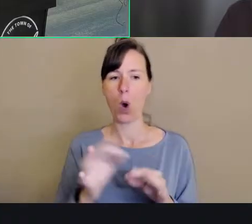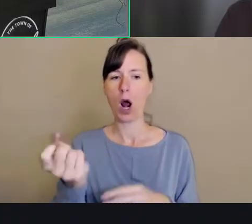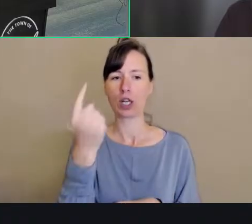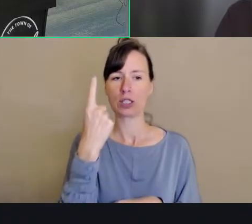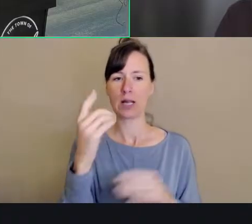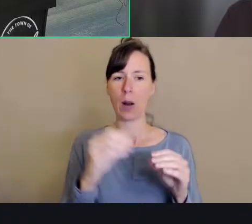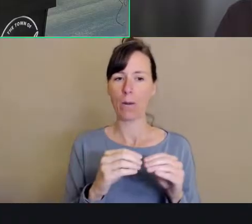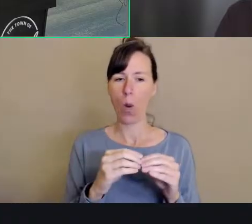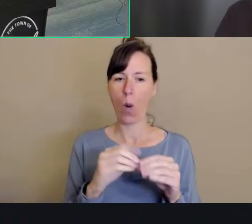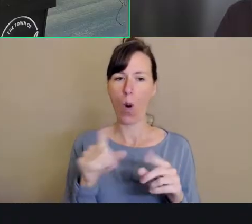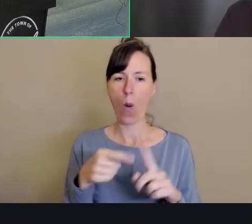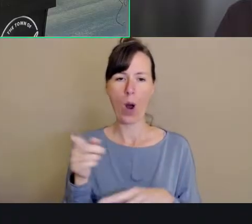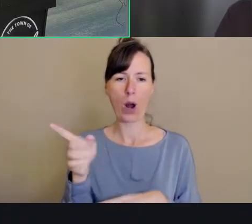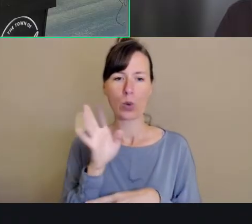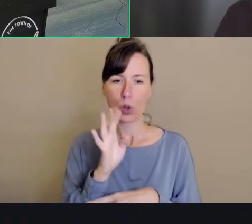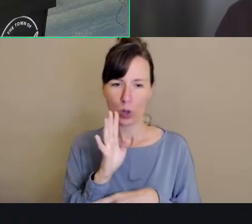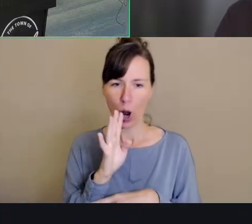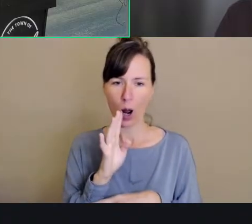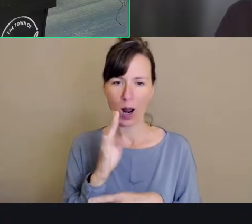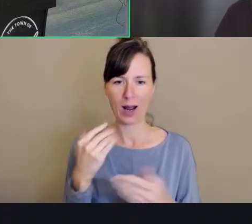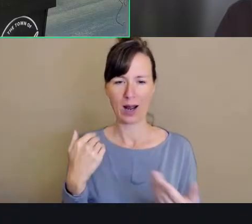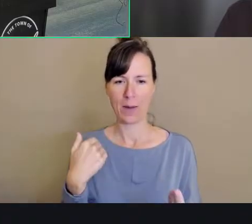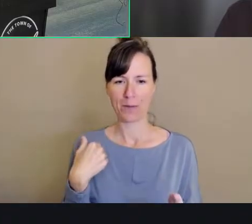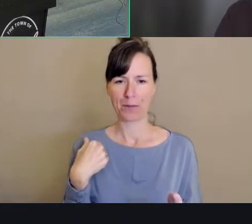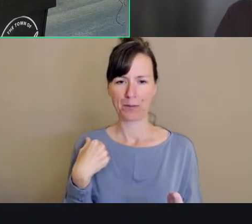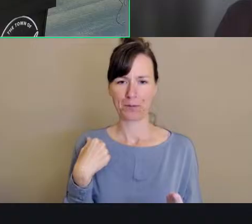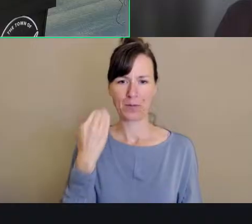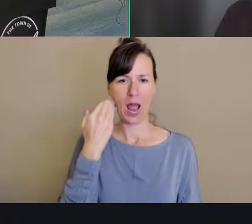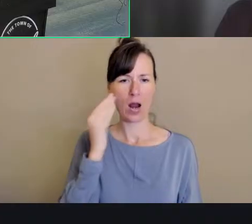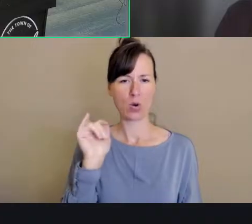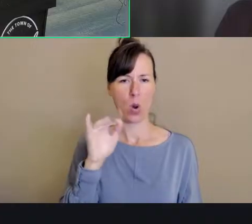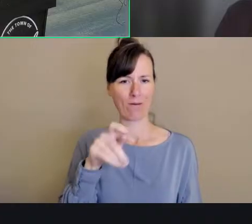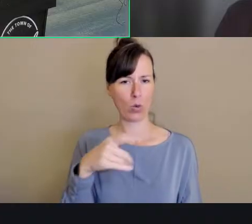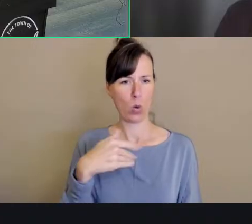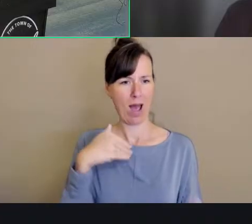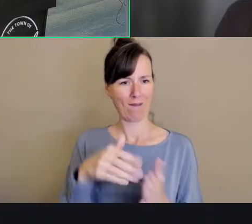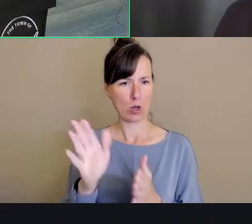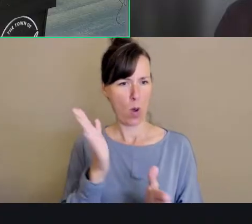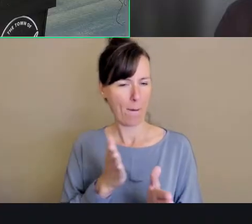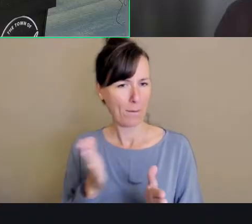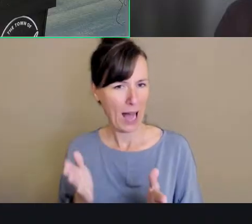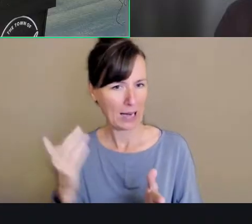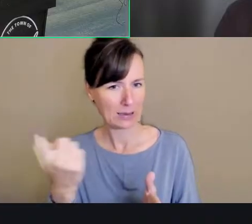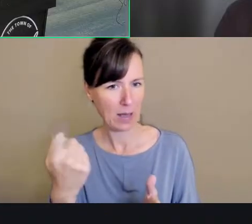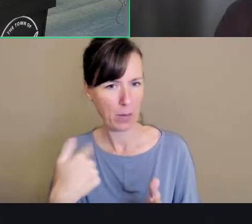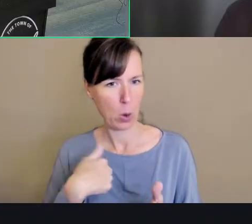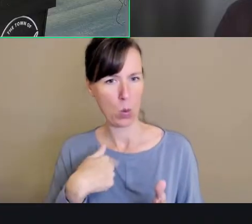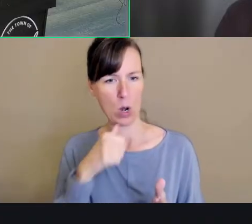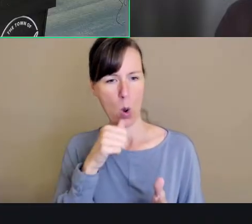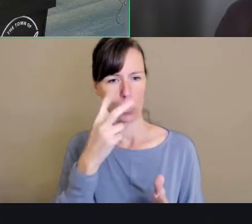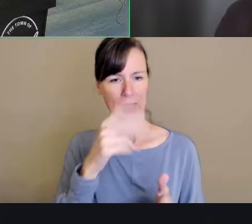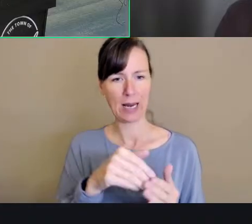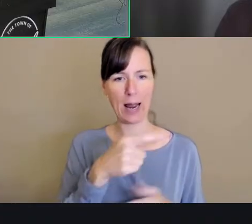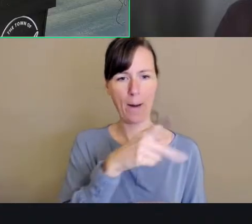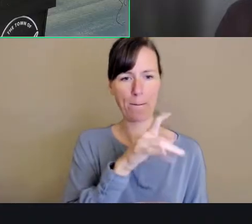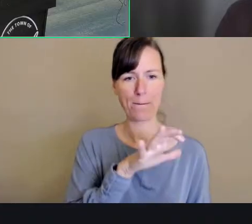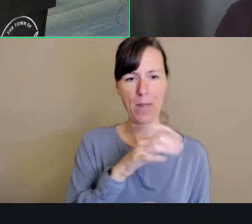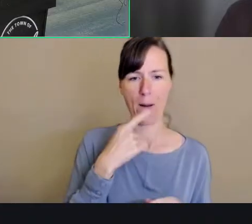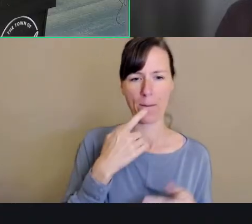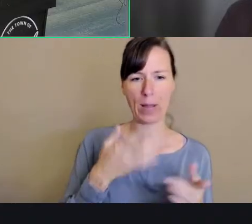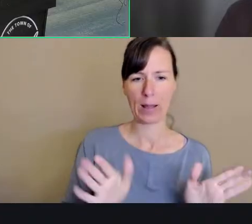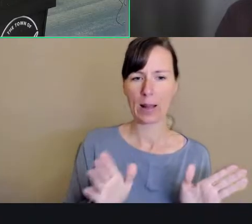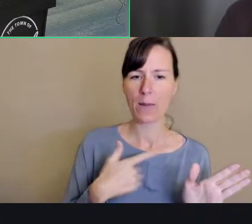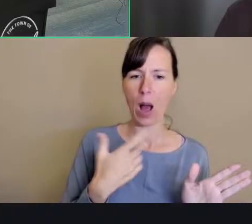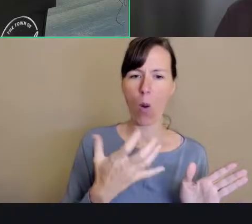has the design bay work taken this long to now be something that is a problem. So just to